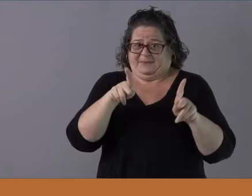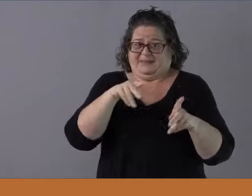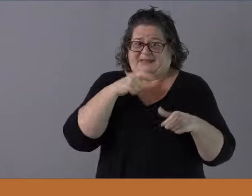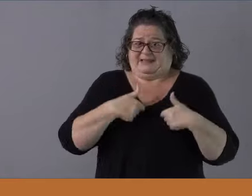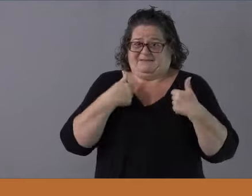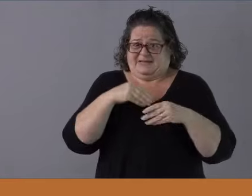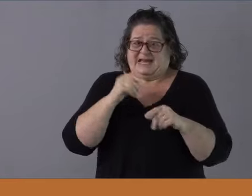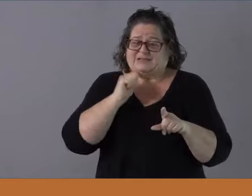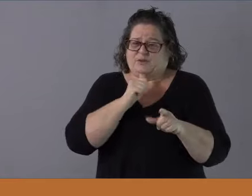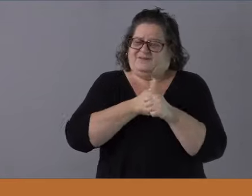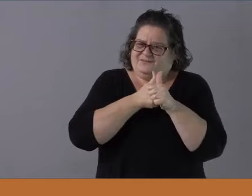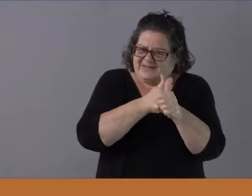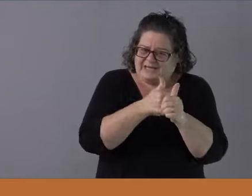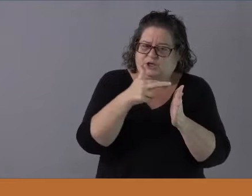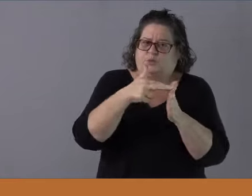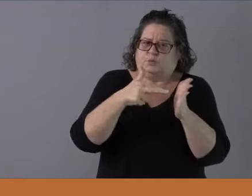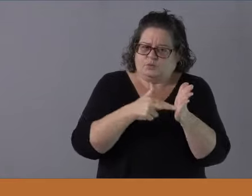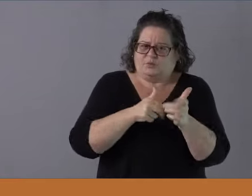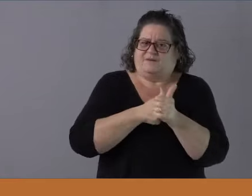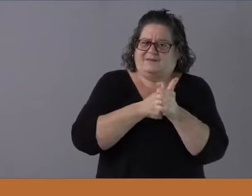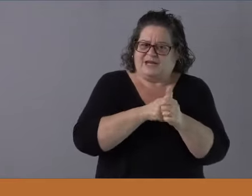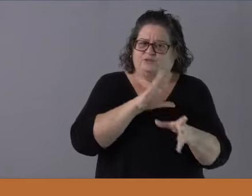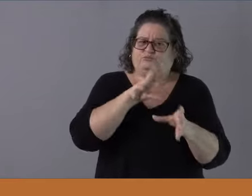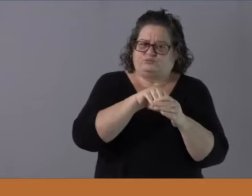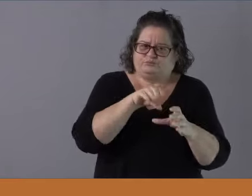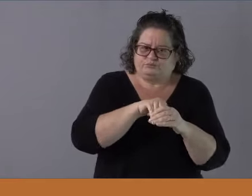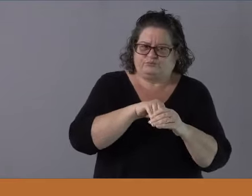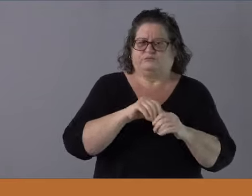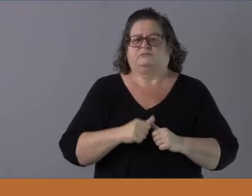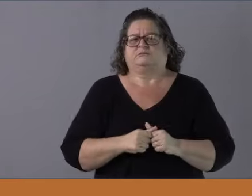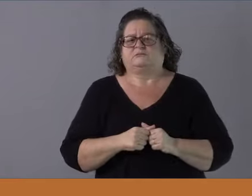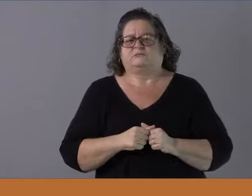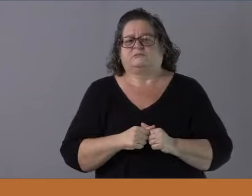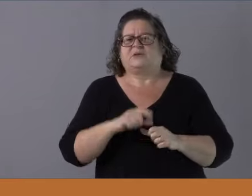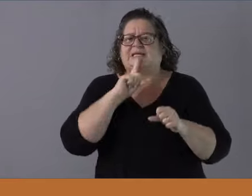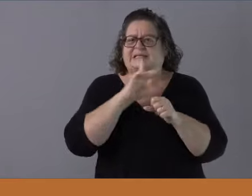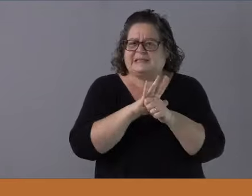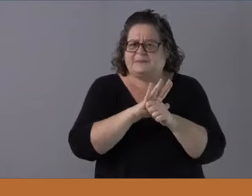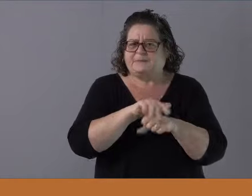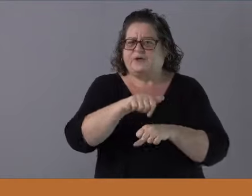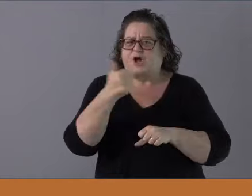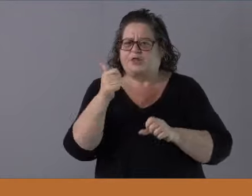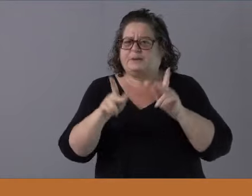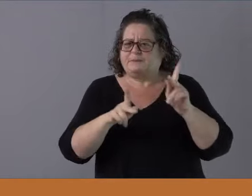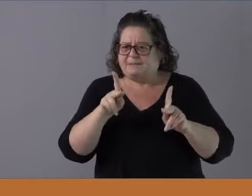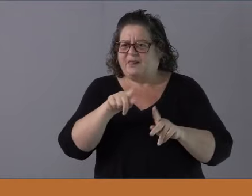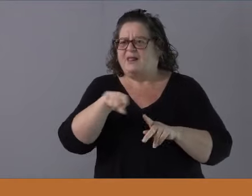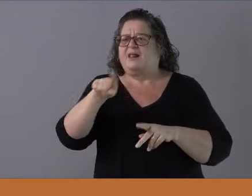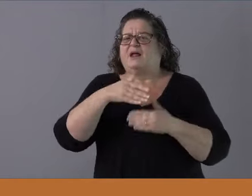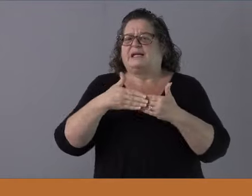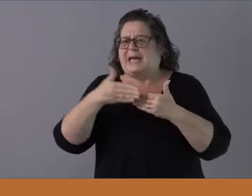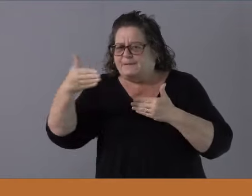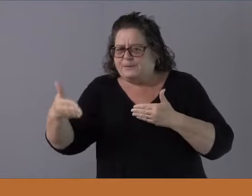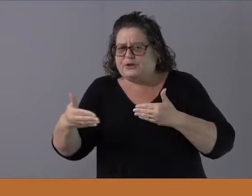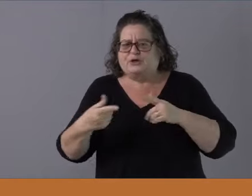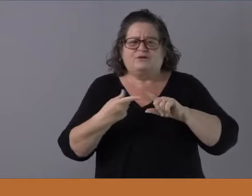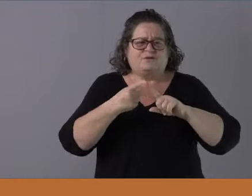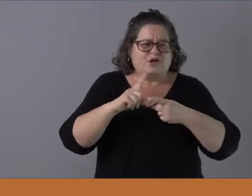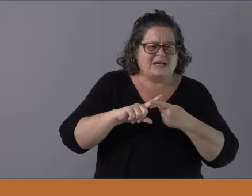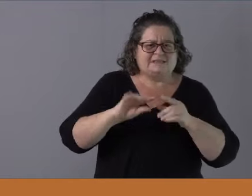brothers and sisters and neighbors and friends. So I want to begin with a thank you to everyone,